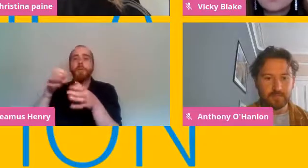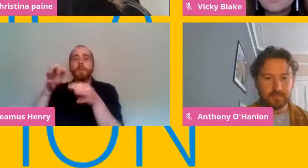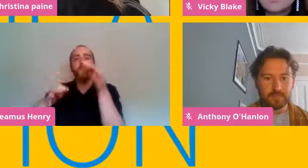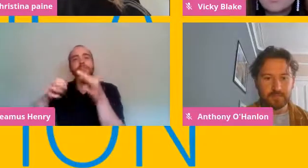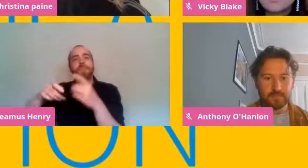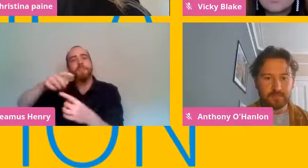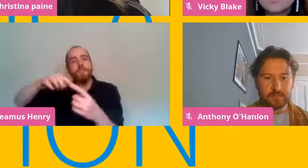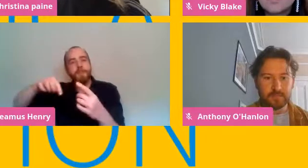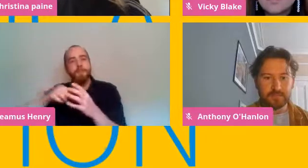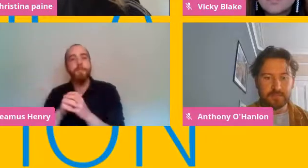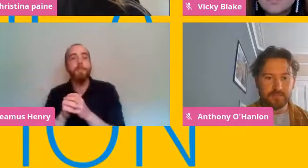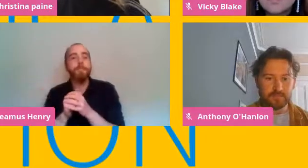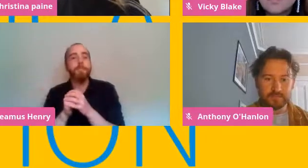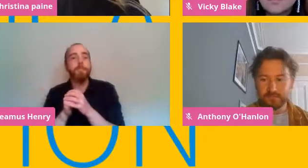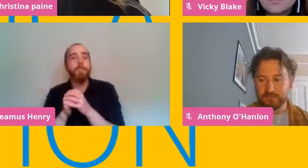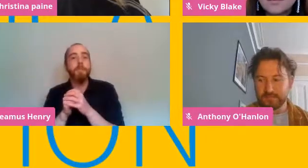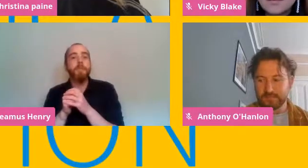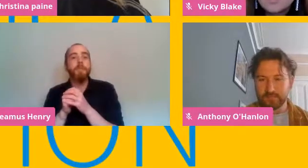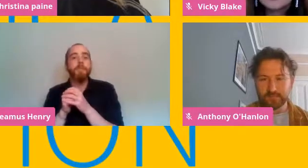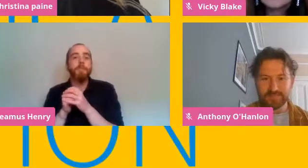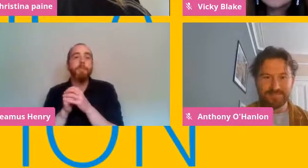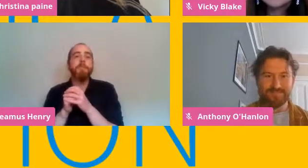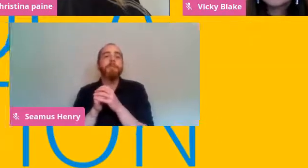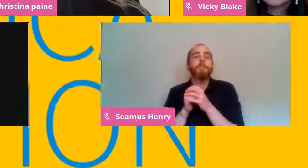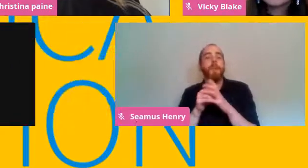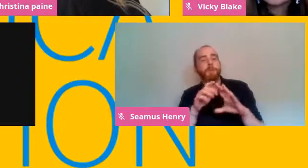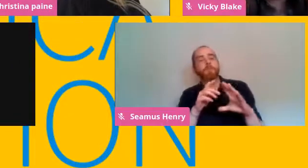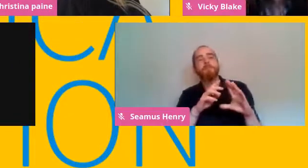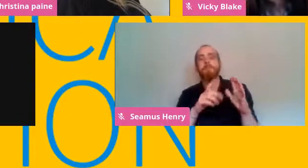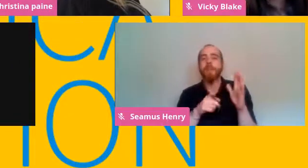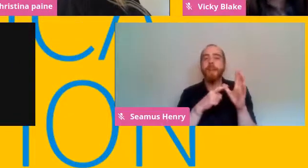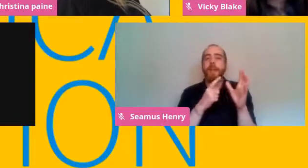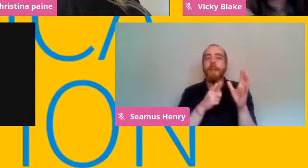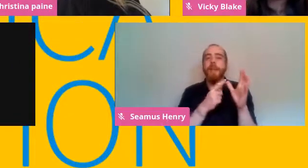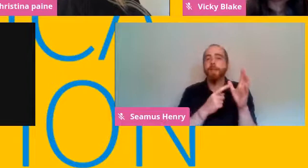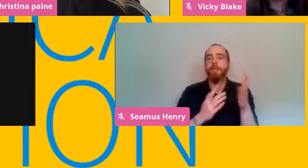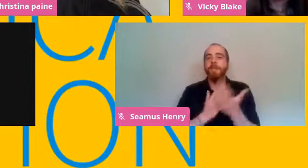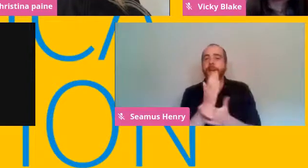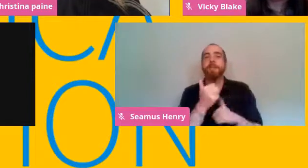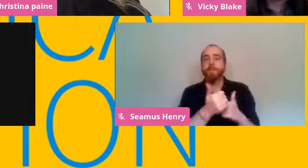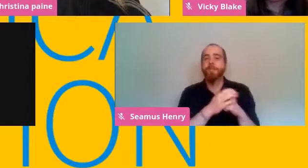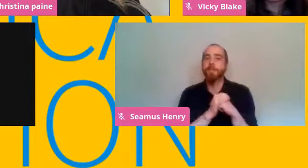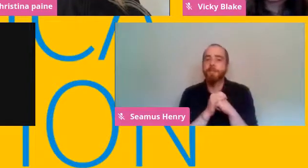If people have looked at the Fund the People campaign, we're on live, Amy.